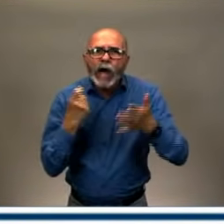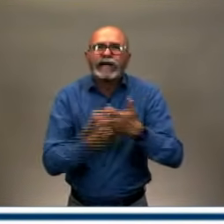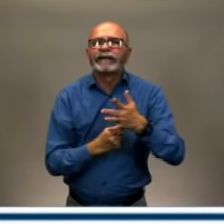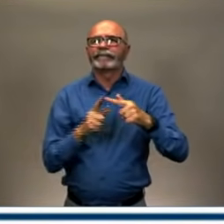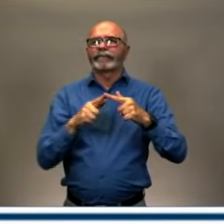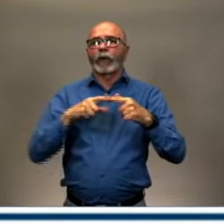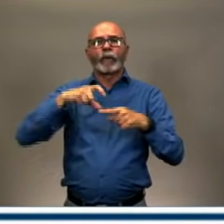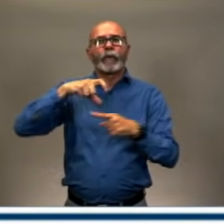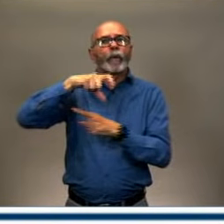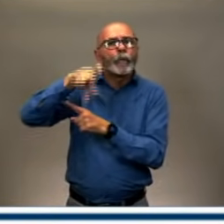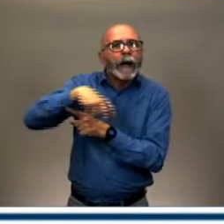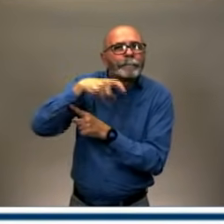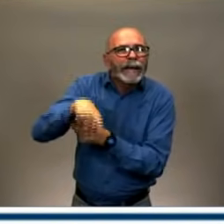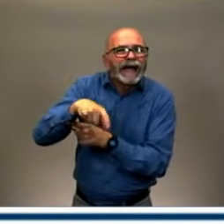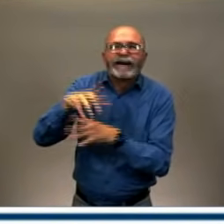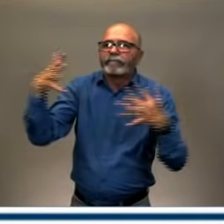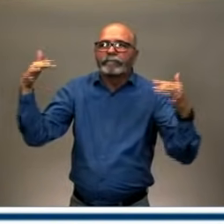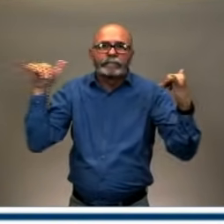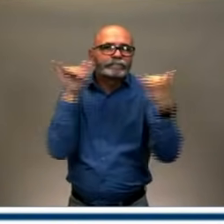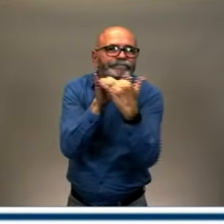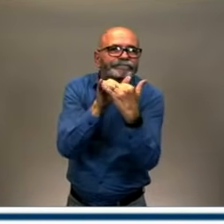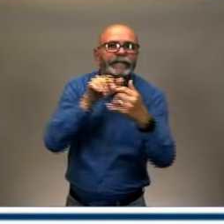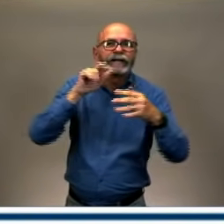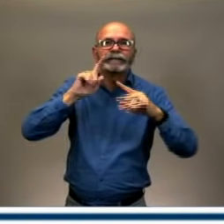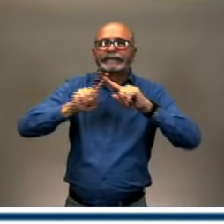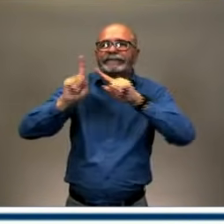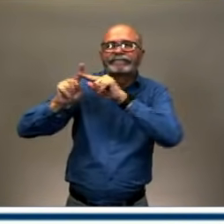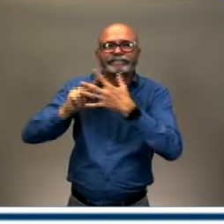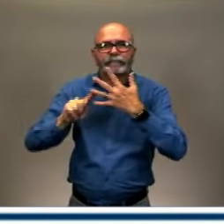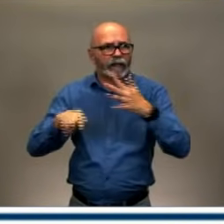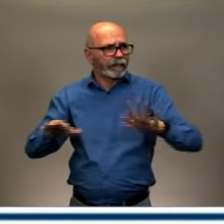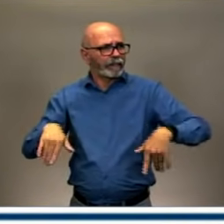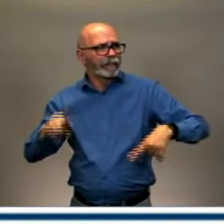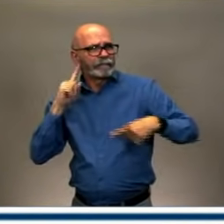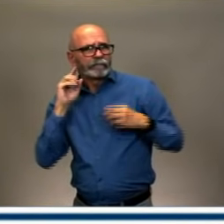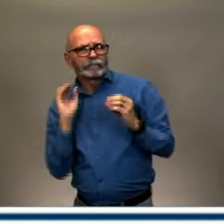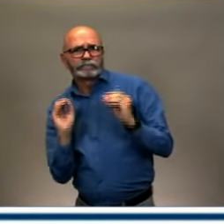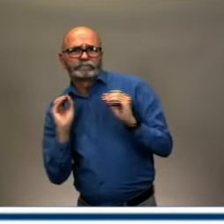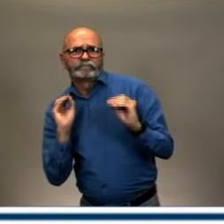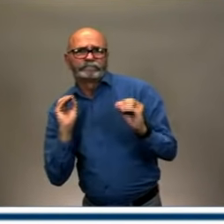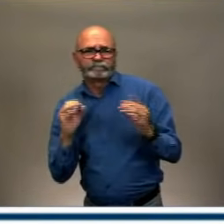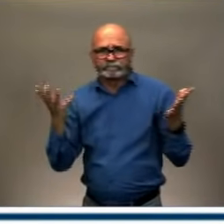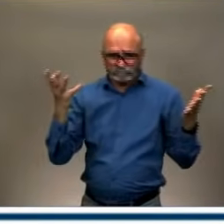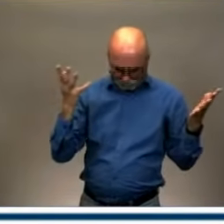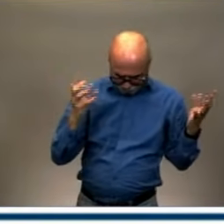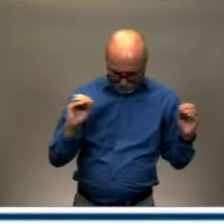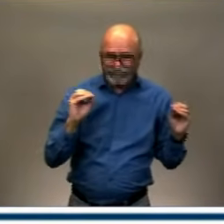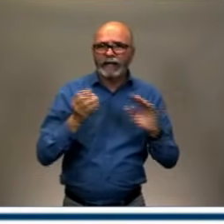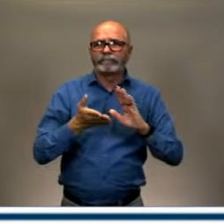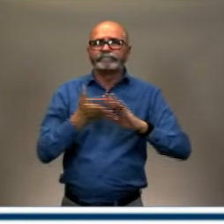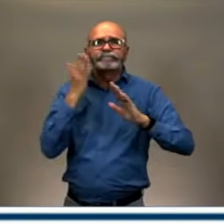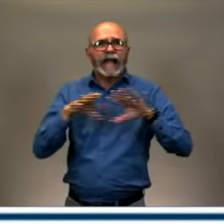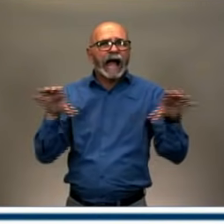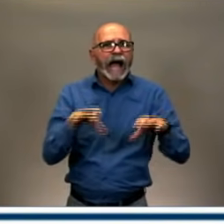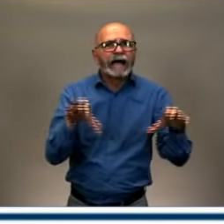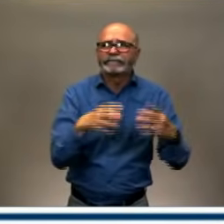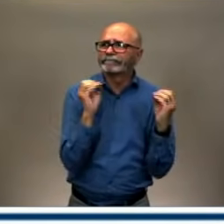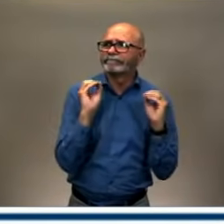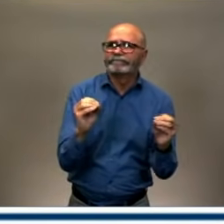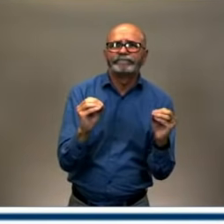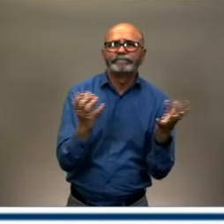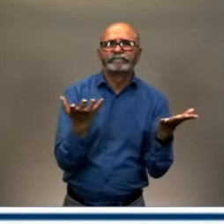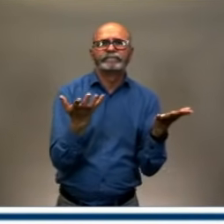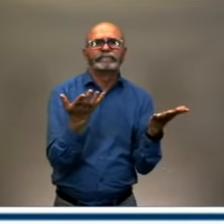League that are not active right now. What will we need to permit the return of their